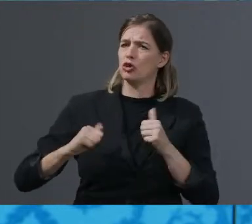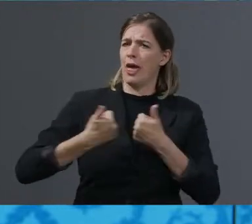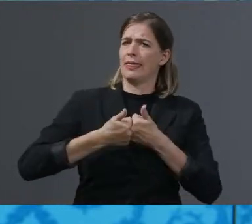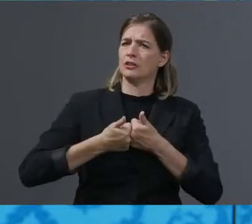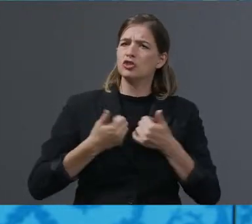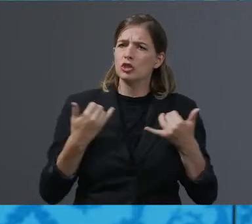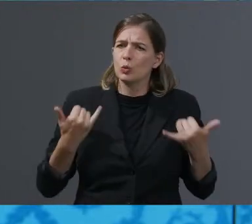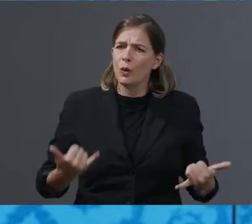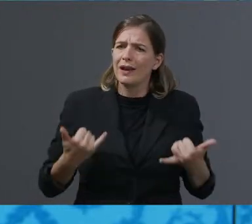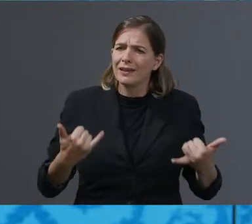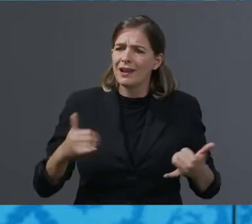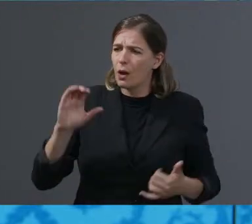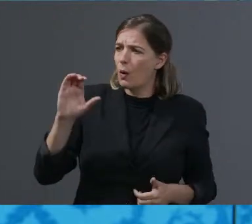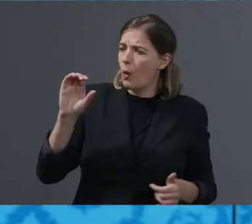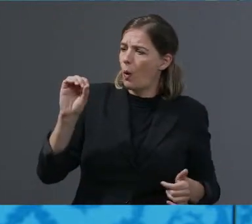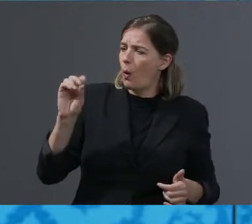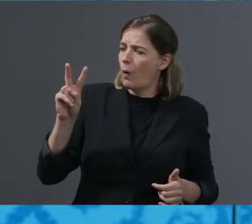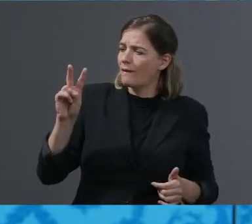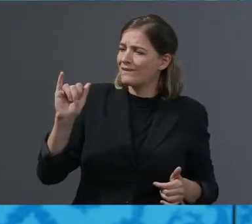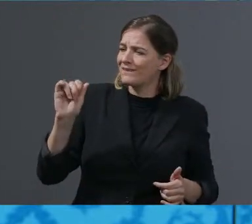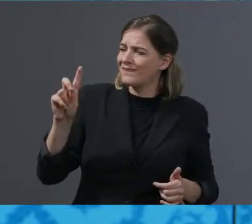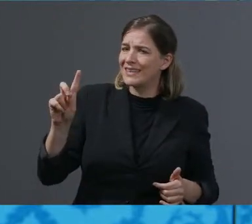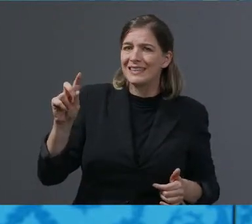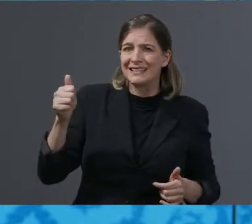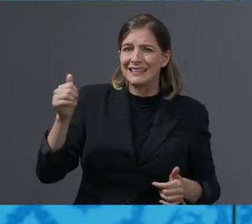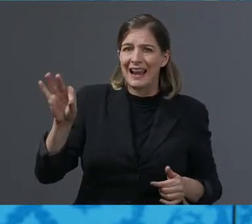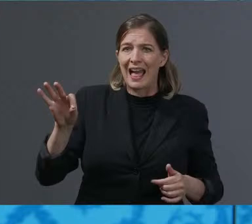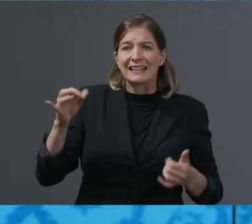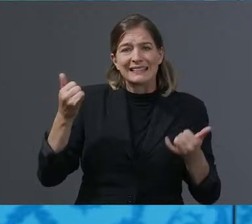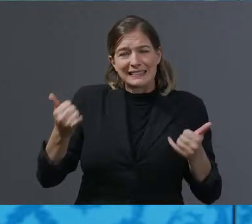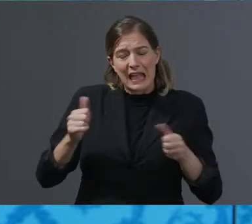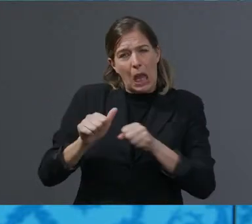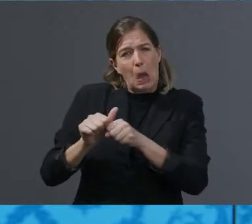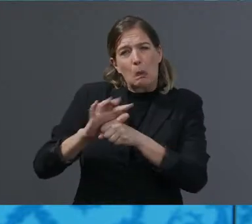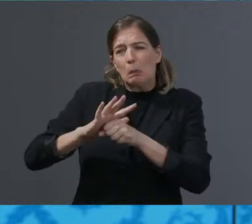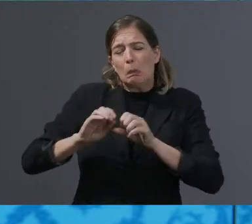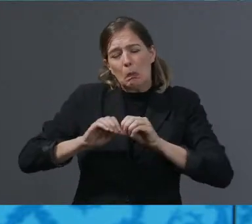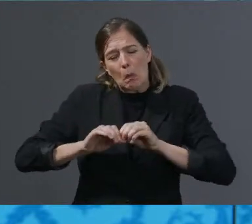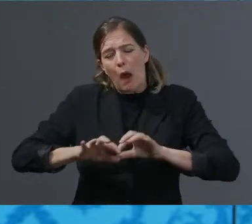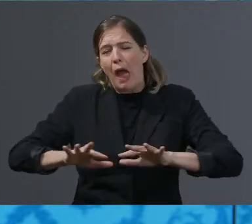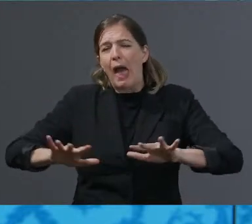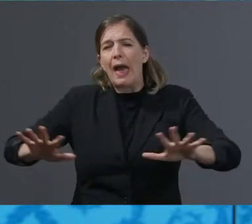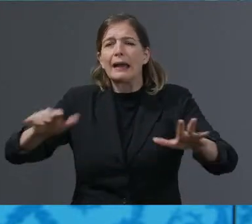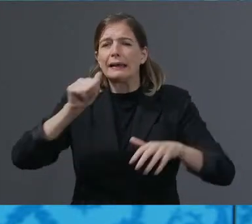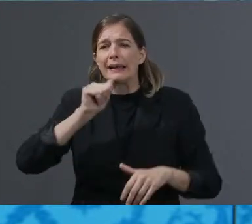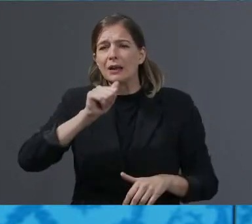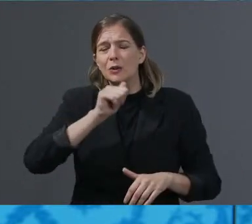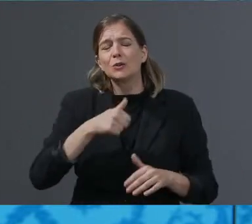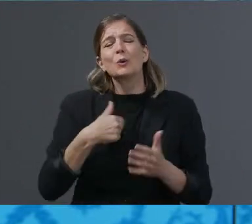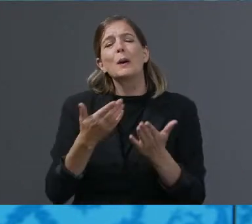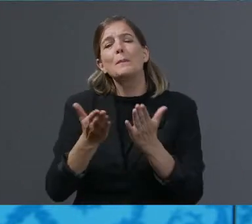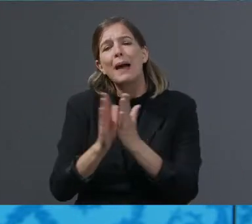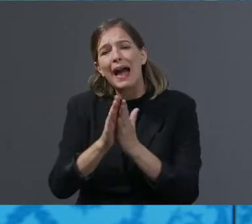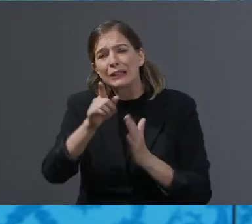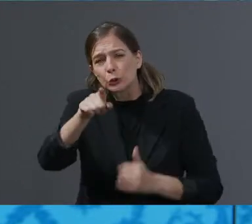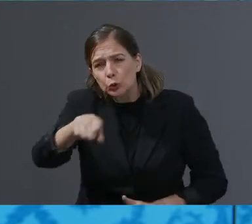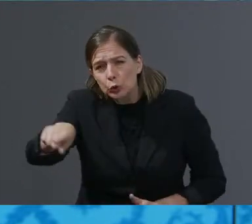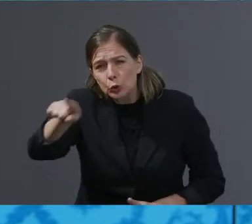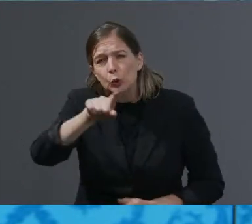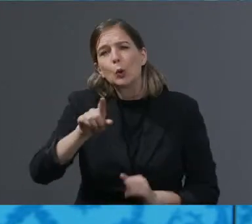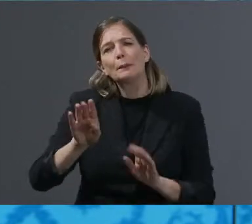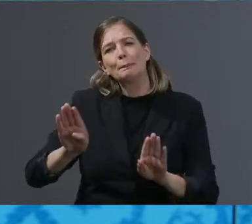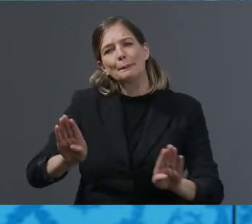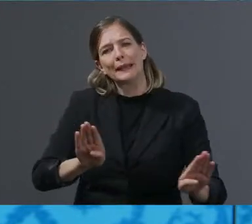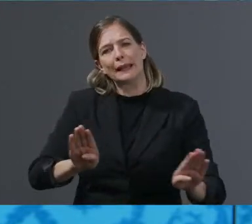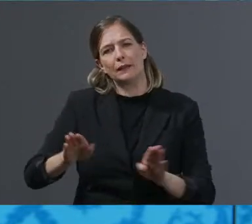is widespread in Arizona. I'm asking Arizonans to behave responsibly so they can protect each